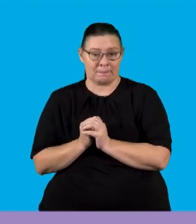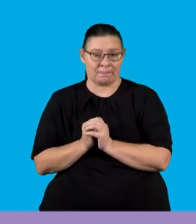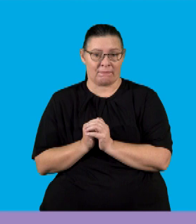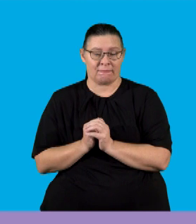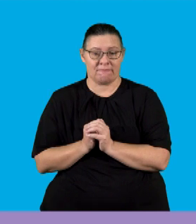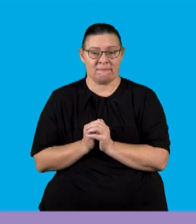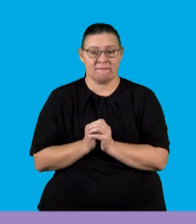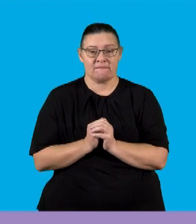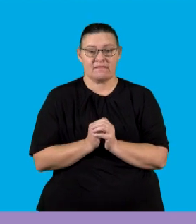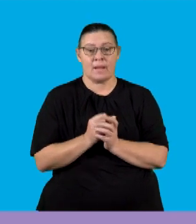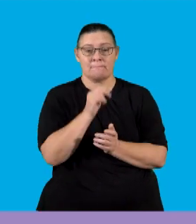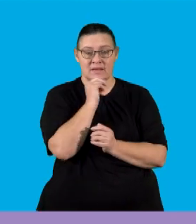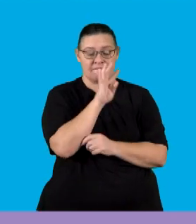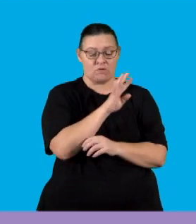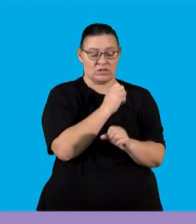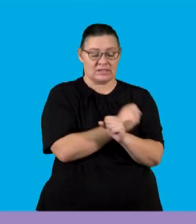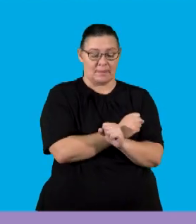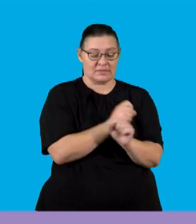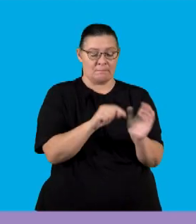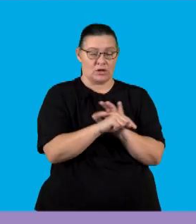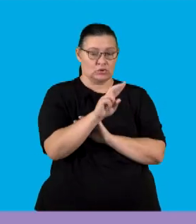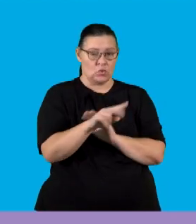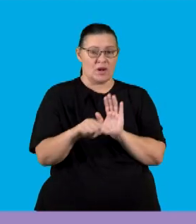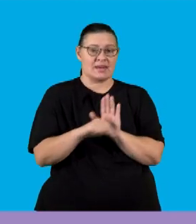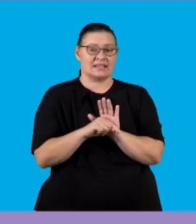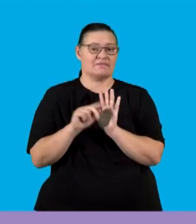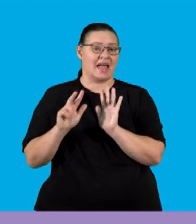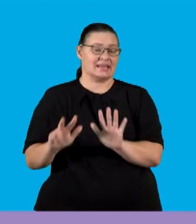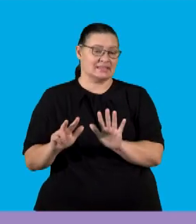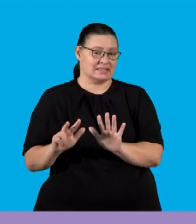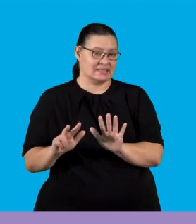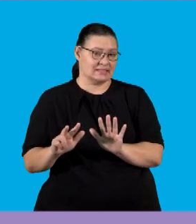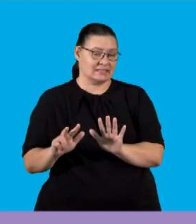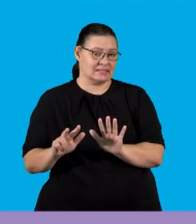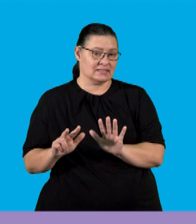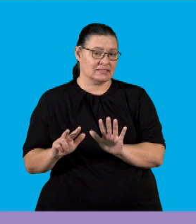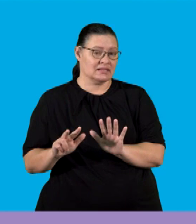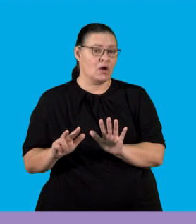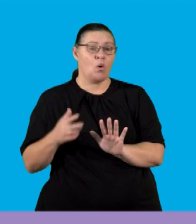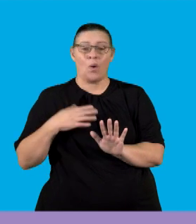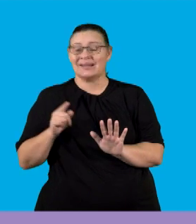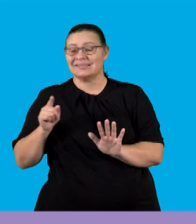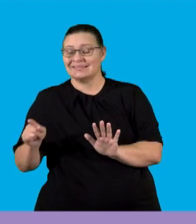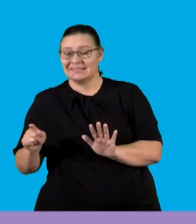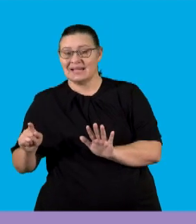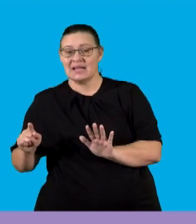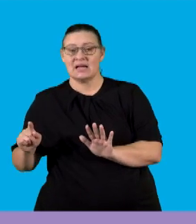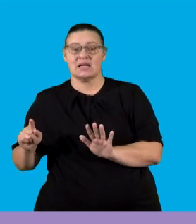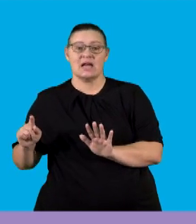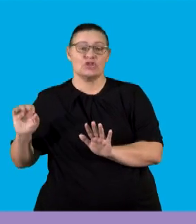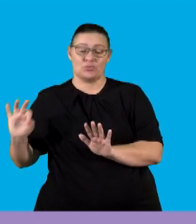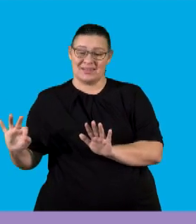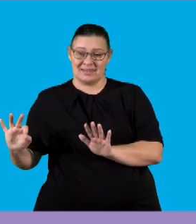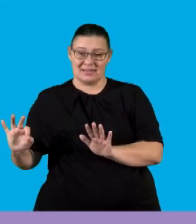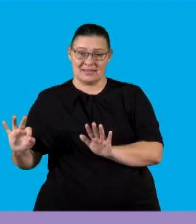there, our fourth term is a 3. So we are looking for a 3. So from negative 8, how are we going to move